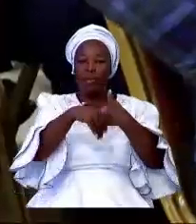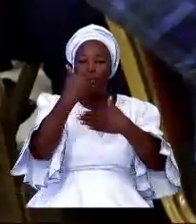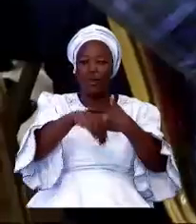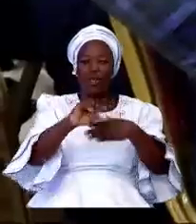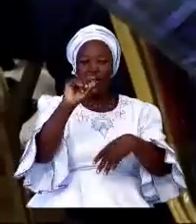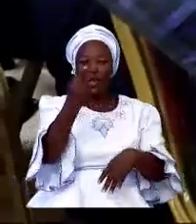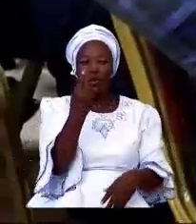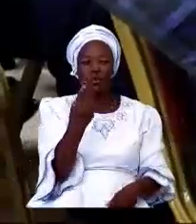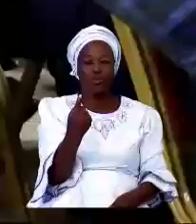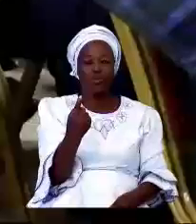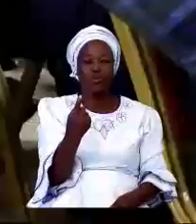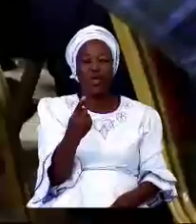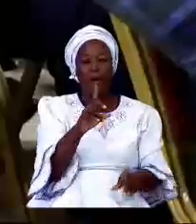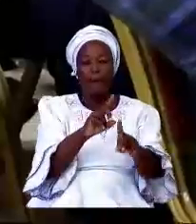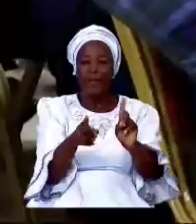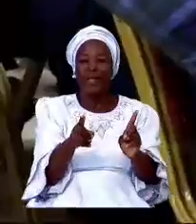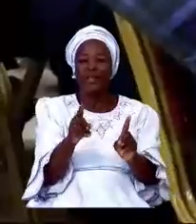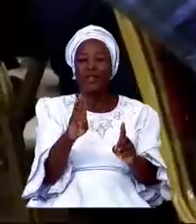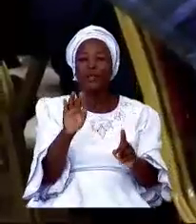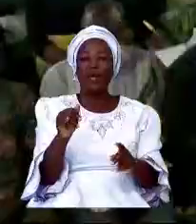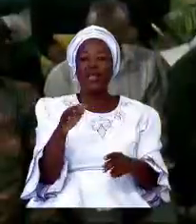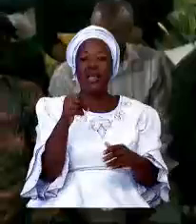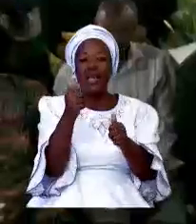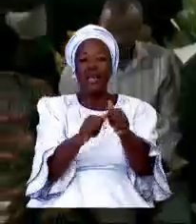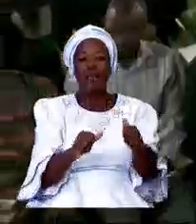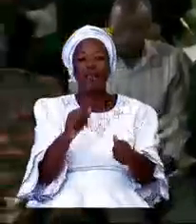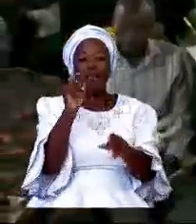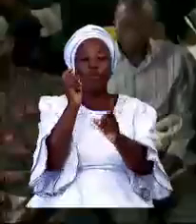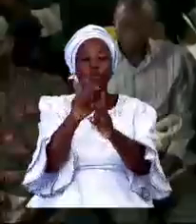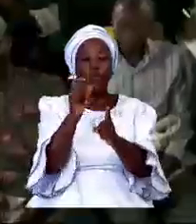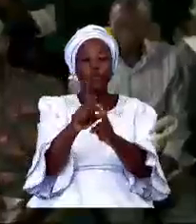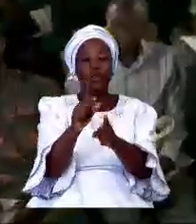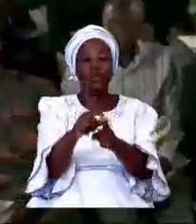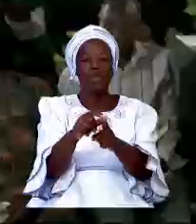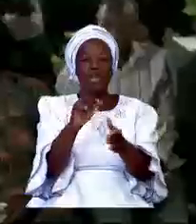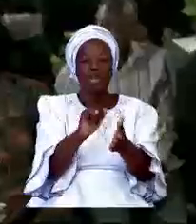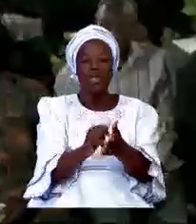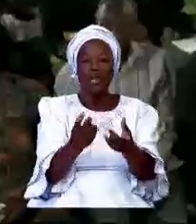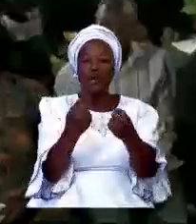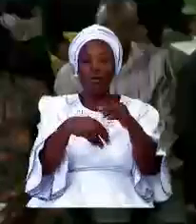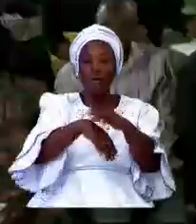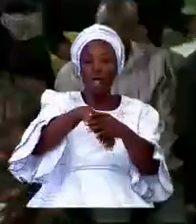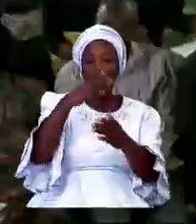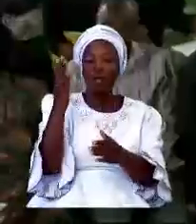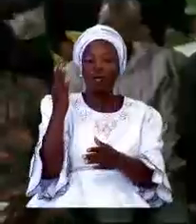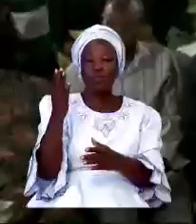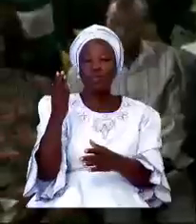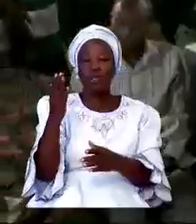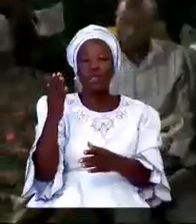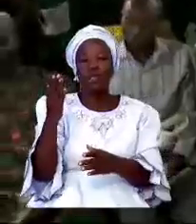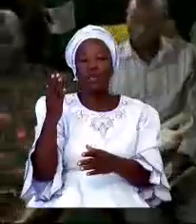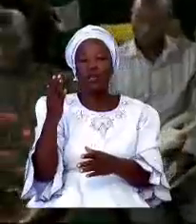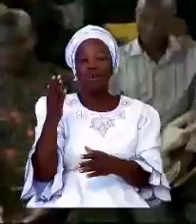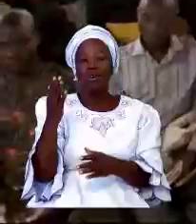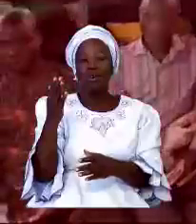man shall not live by bread alone, but by every